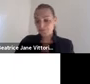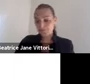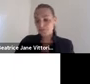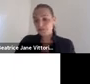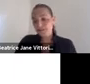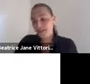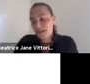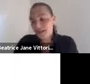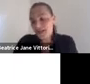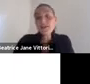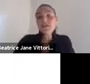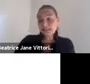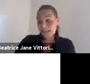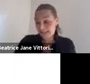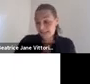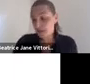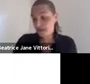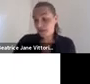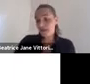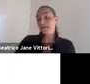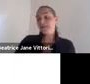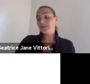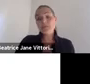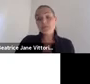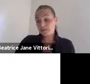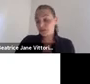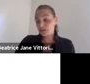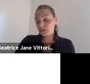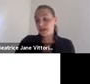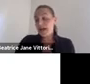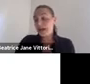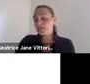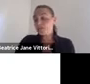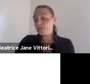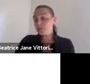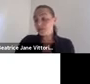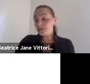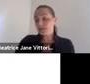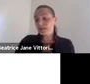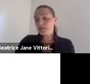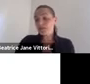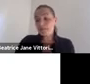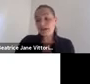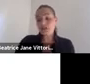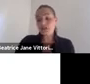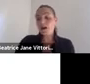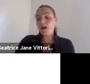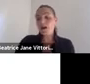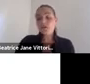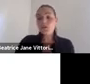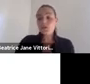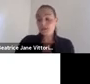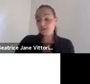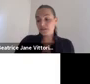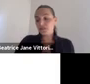approach. Many of us as educators and school administrators had to reconstruct and reimagine